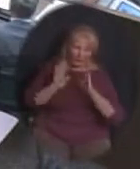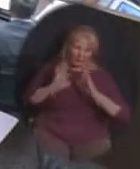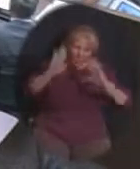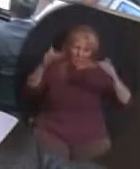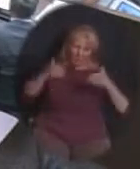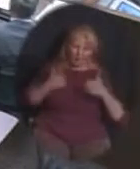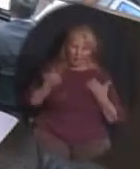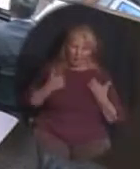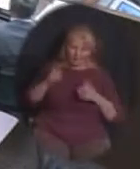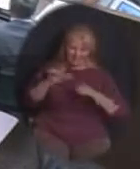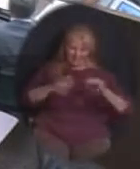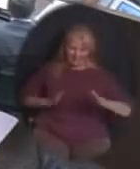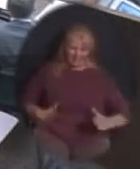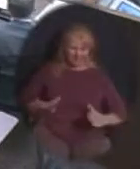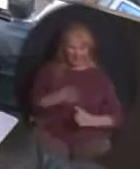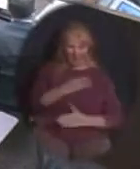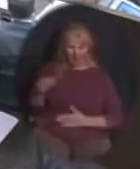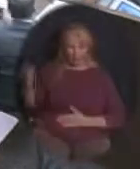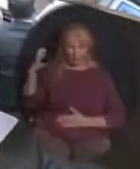scientists and their coaches.